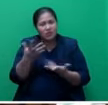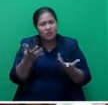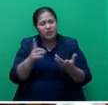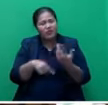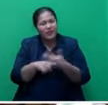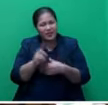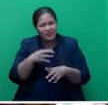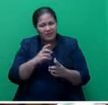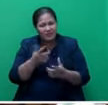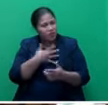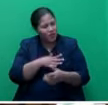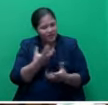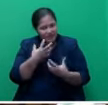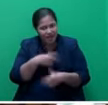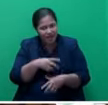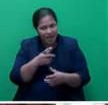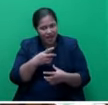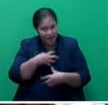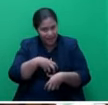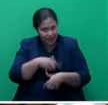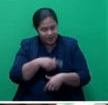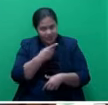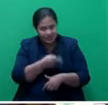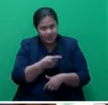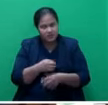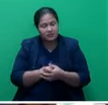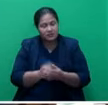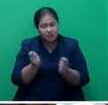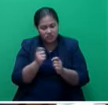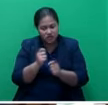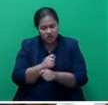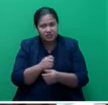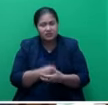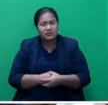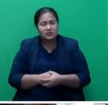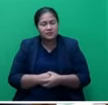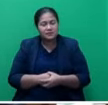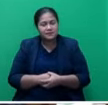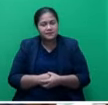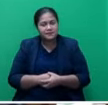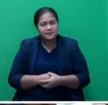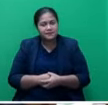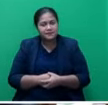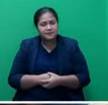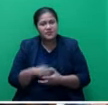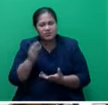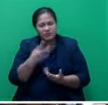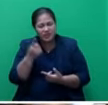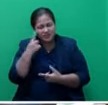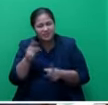amendment and the practice of the judiciary. So, Mr. Speaker, sir, again, I think the Law Society, of